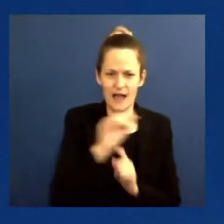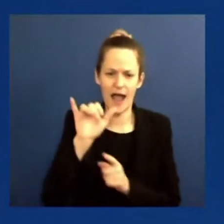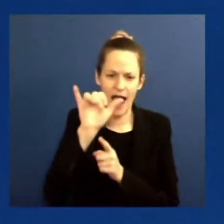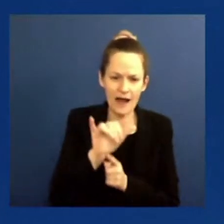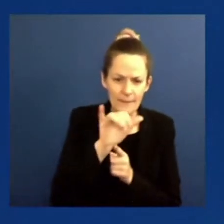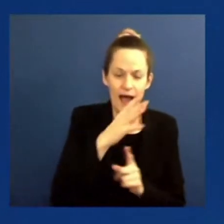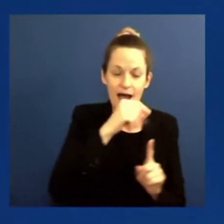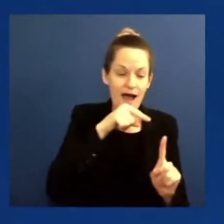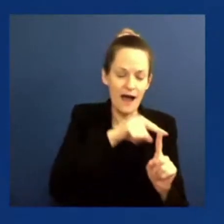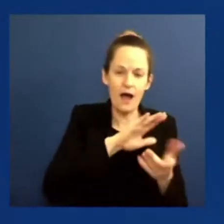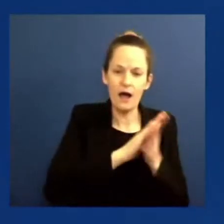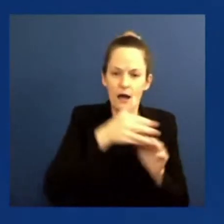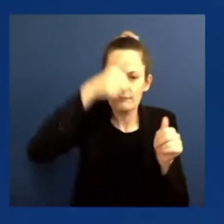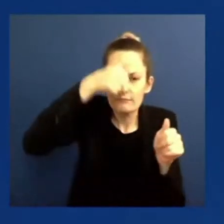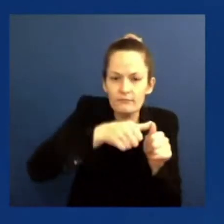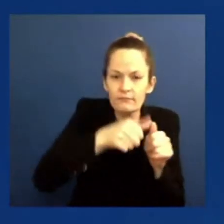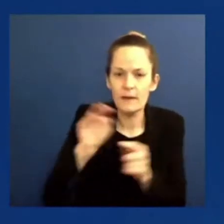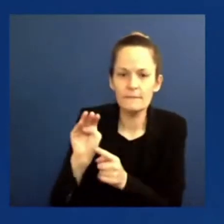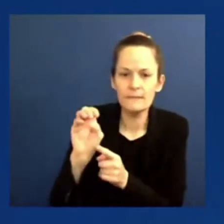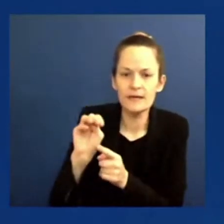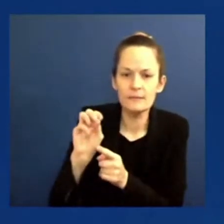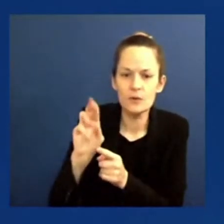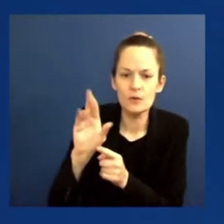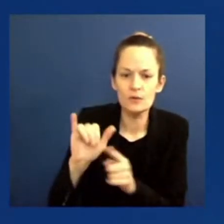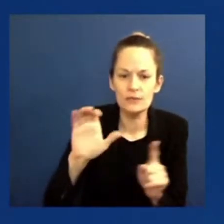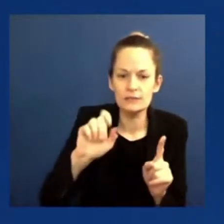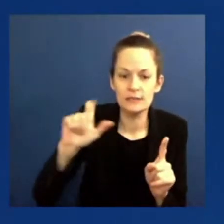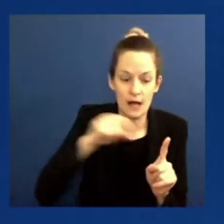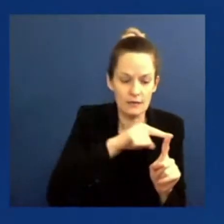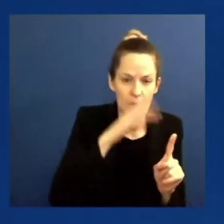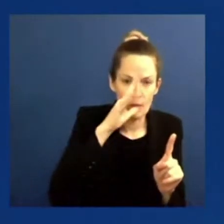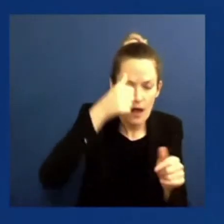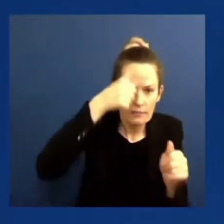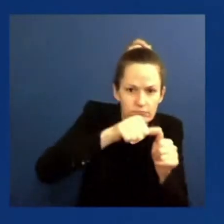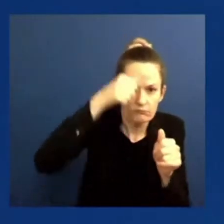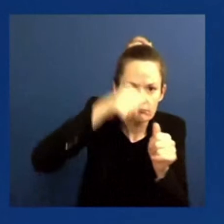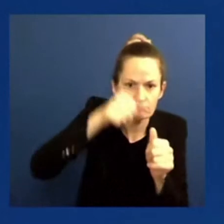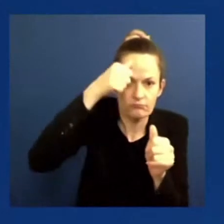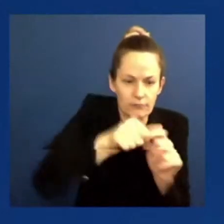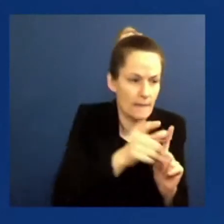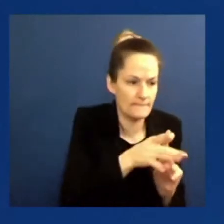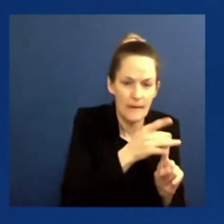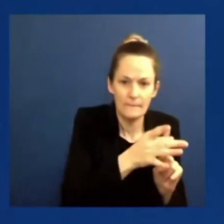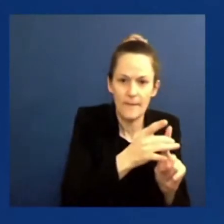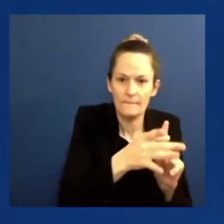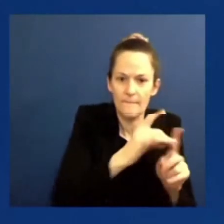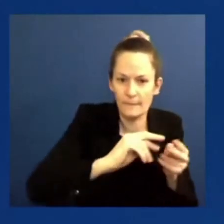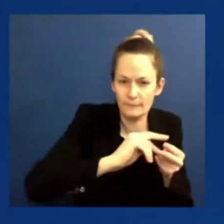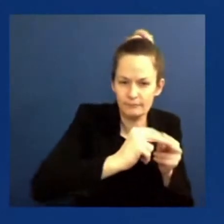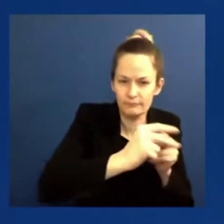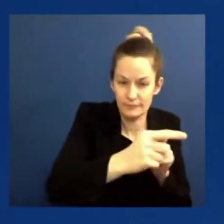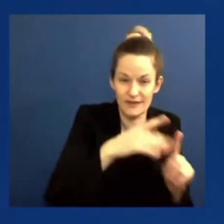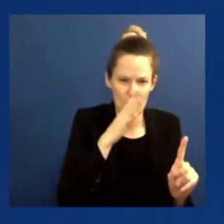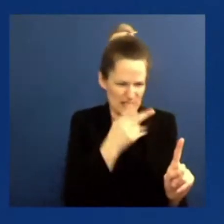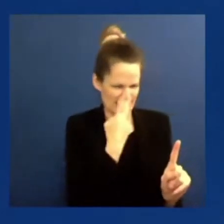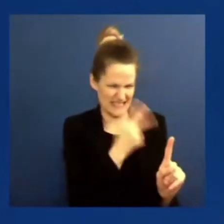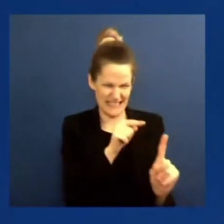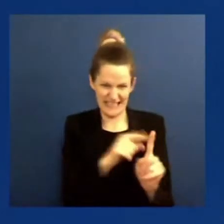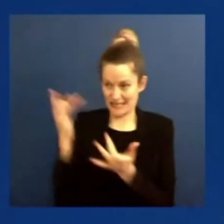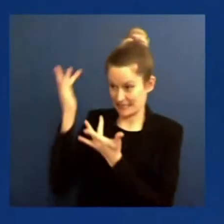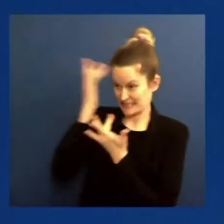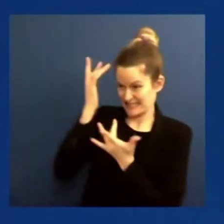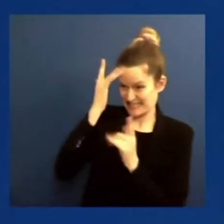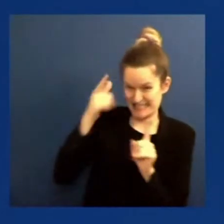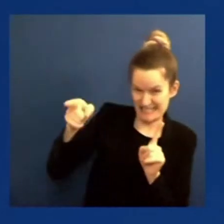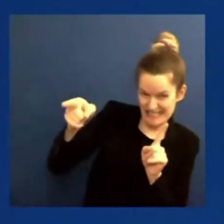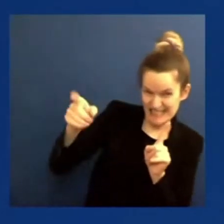I'll explain in a moment, they respond quickly. The other limb of the immune response is the T cell limb, which in some